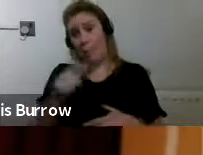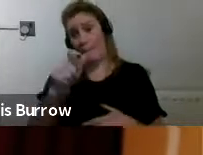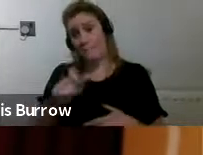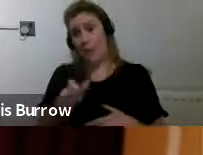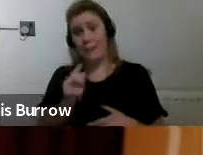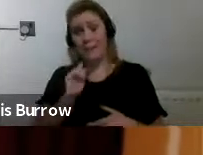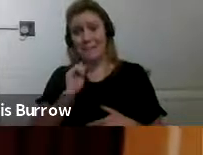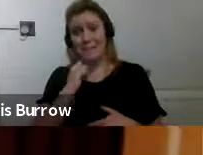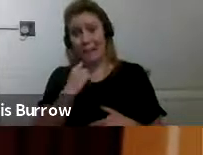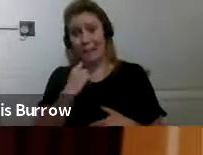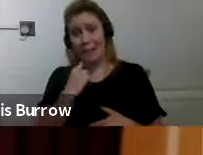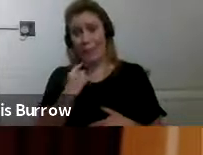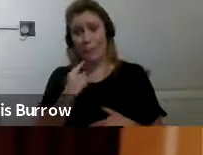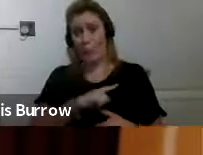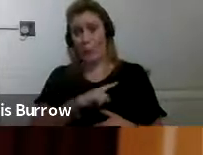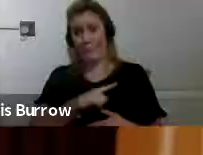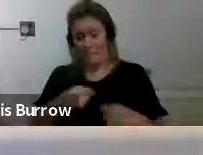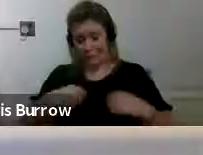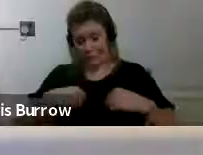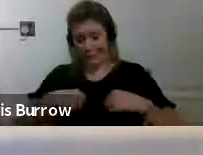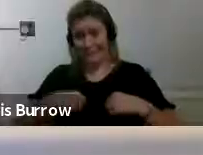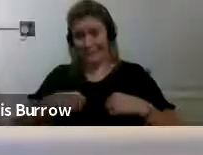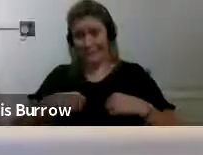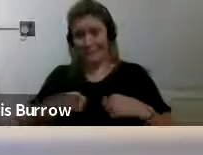taken drugs,